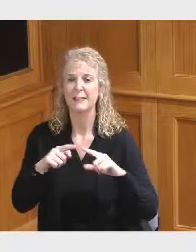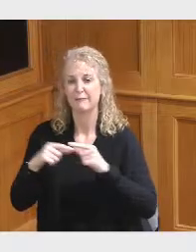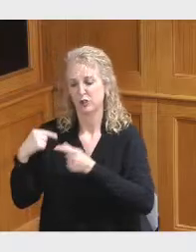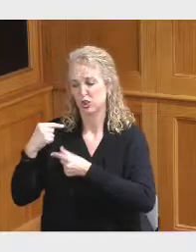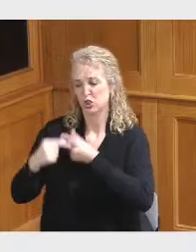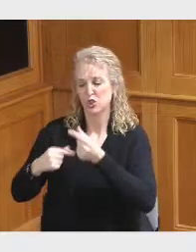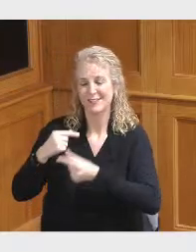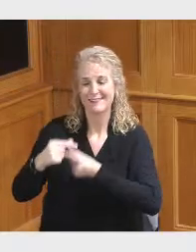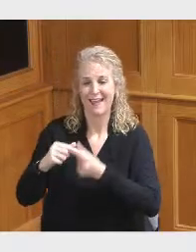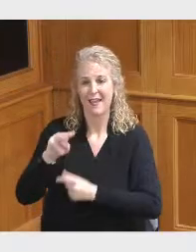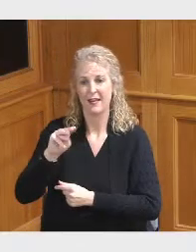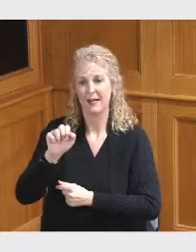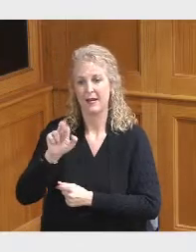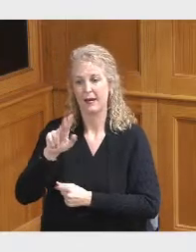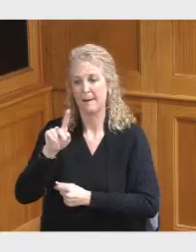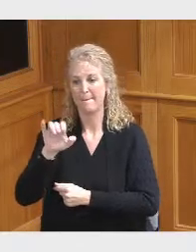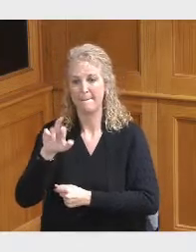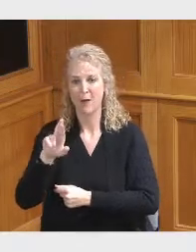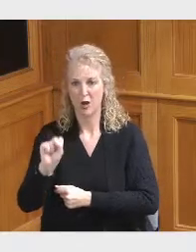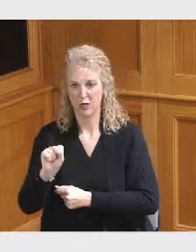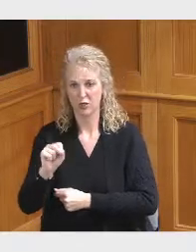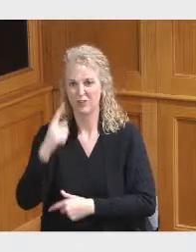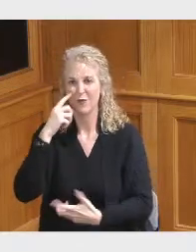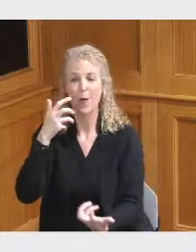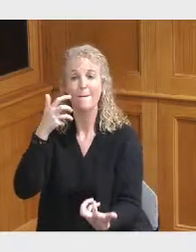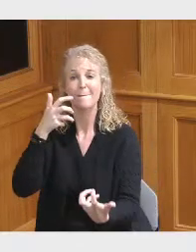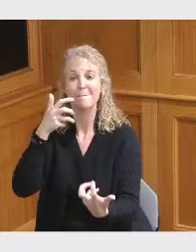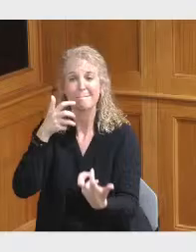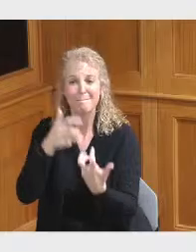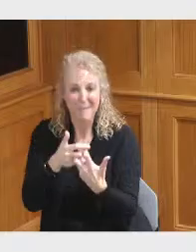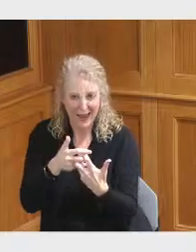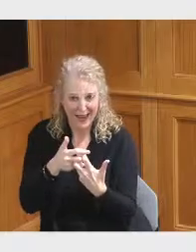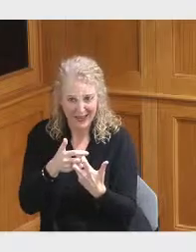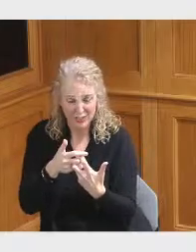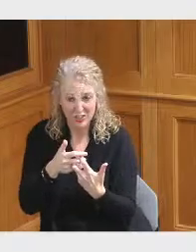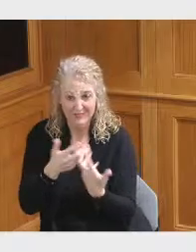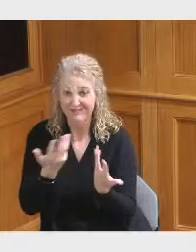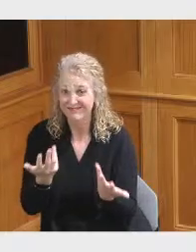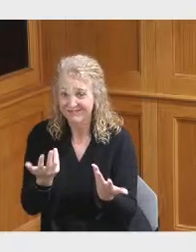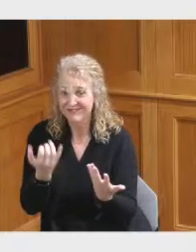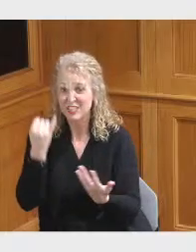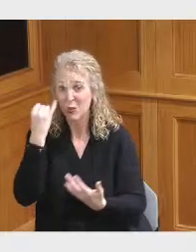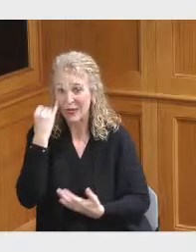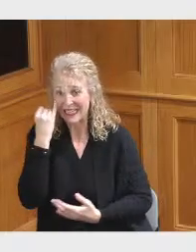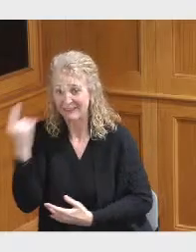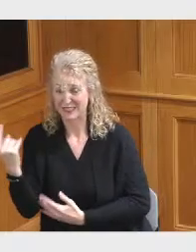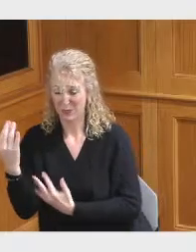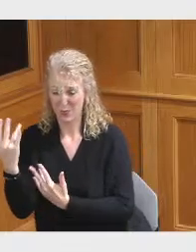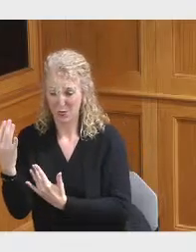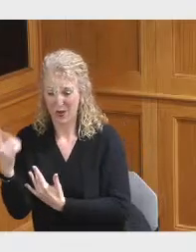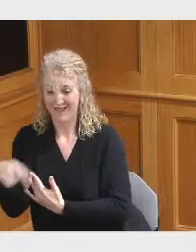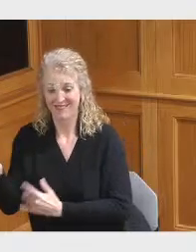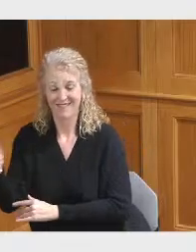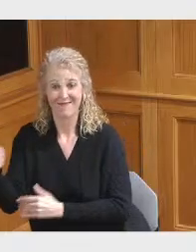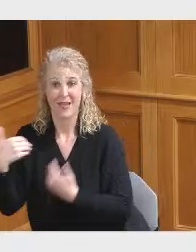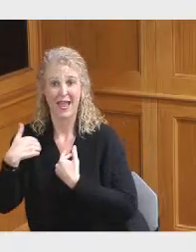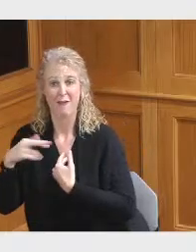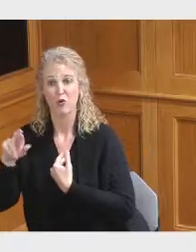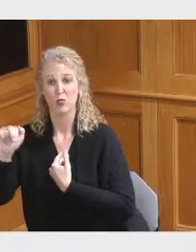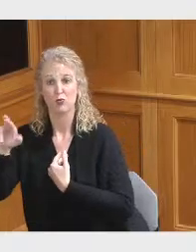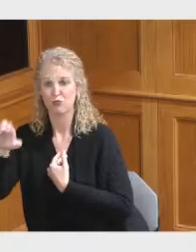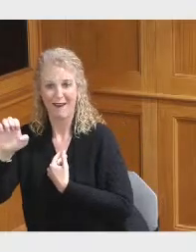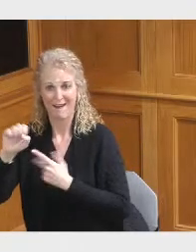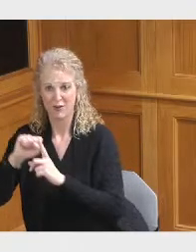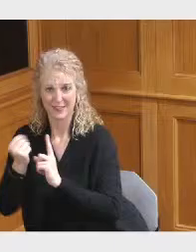to match a certain individual. So individuals with rare markers are more likely to find matches amongst those who share